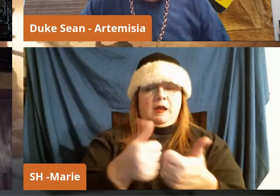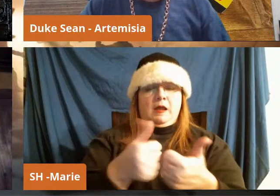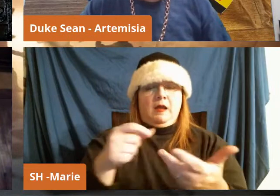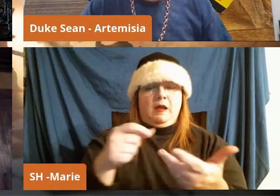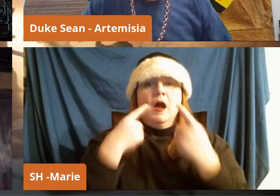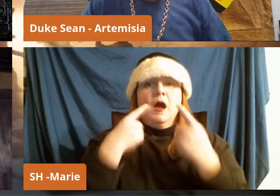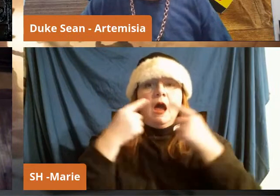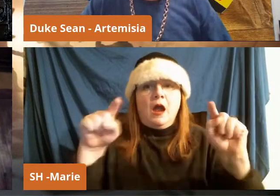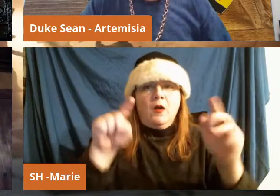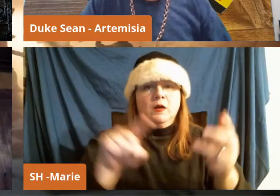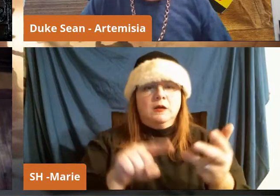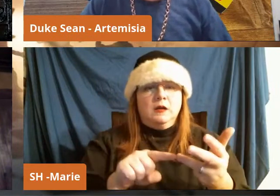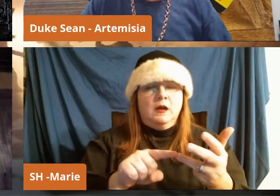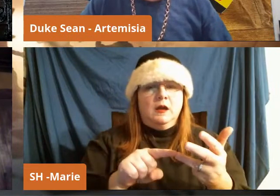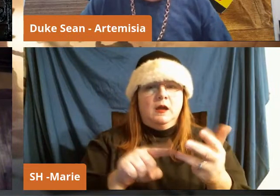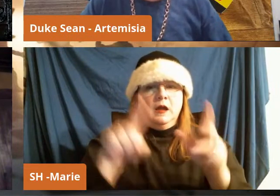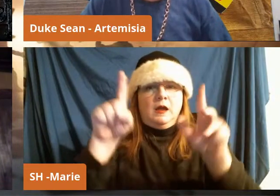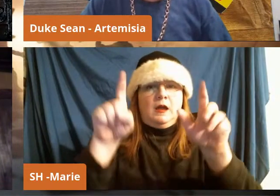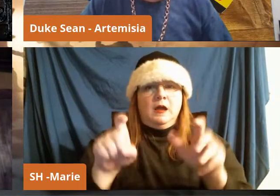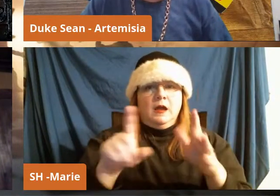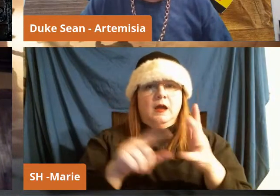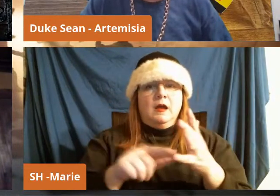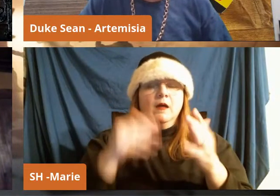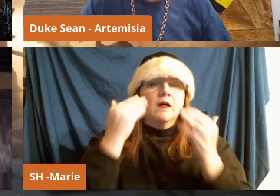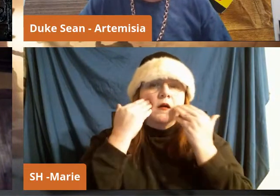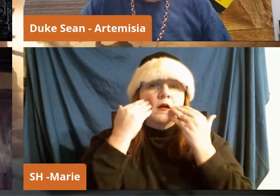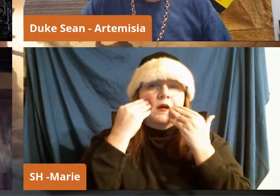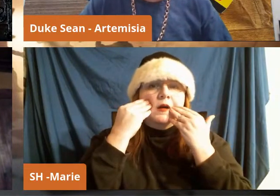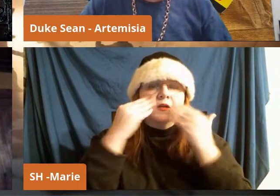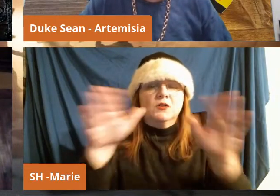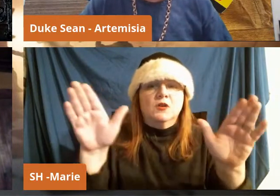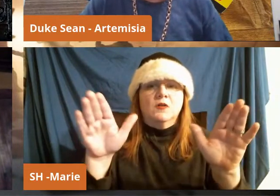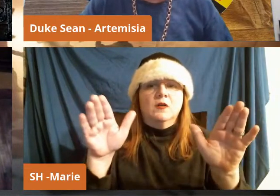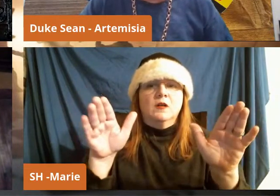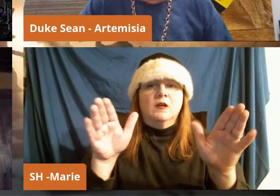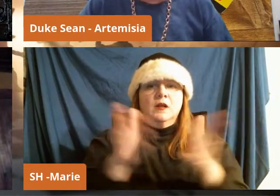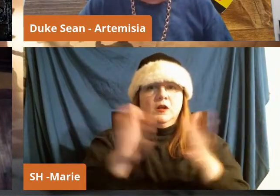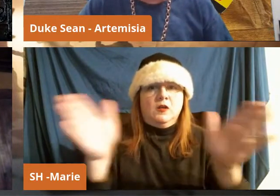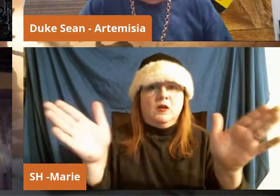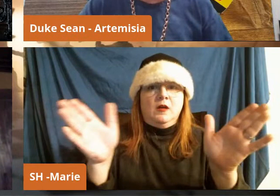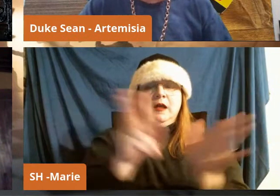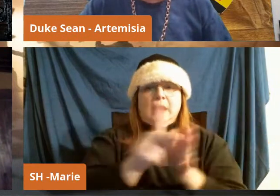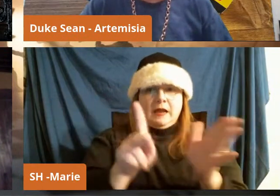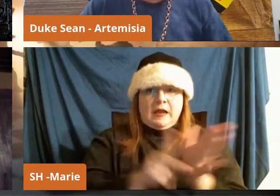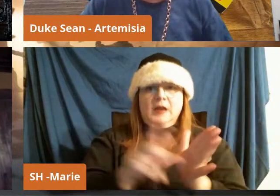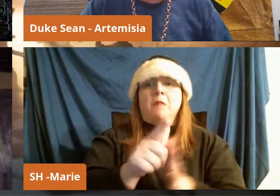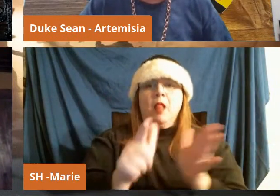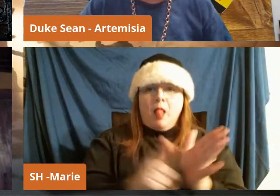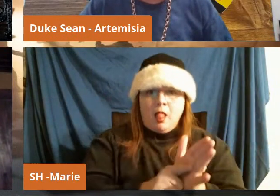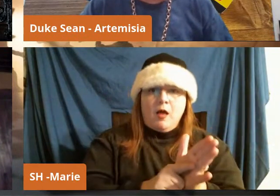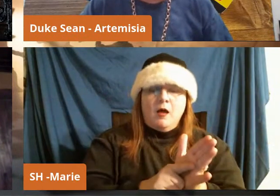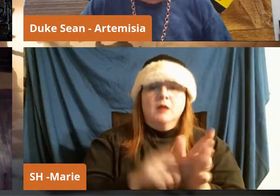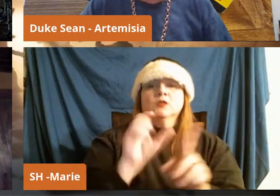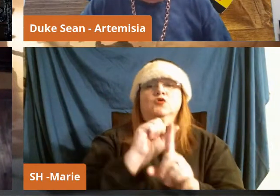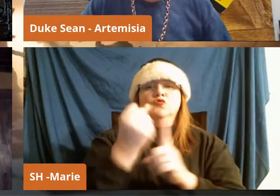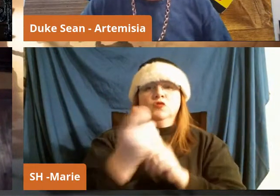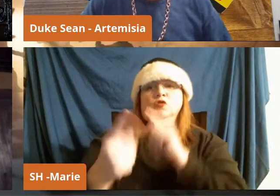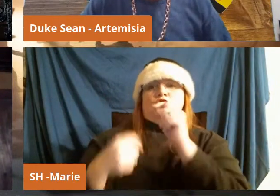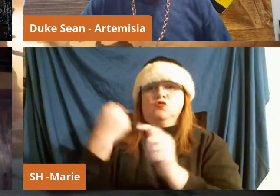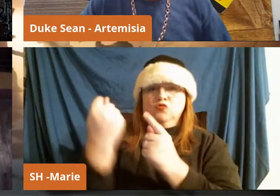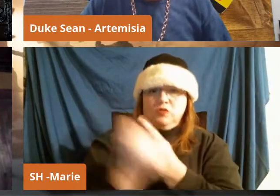was a heraldry test. There was a test of general knowledge of just SCA, kingdom laws, customs and traditions, that sort of